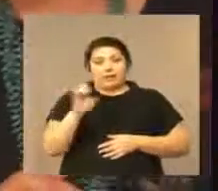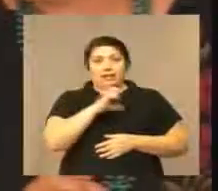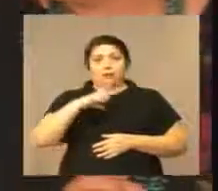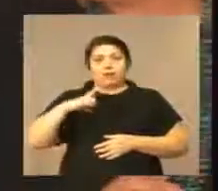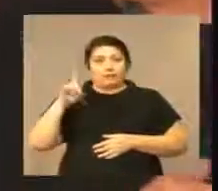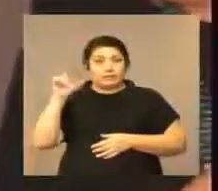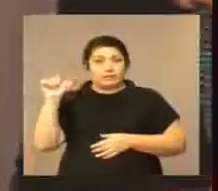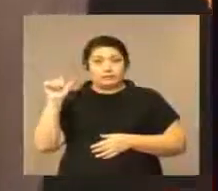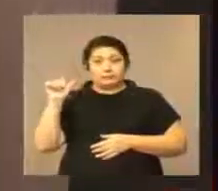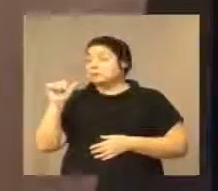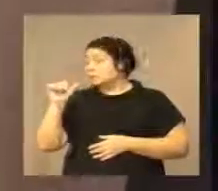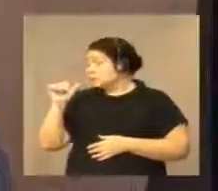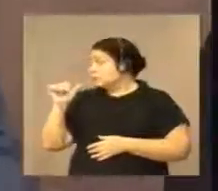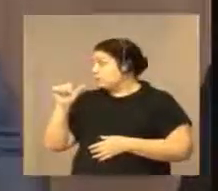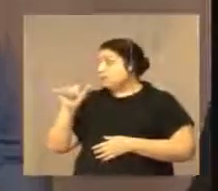Disability.